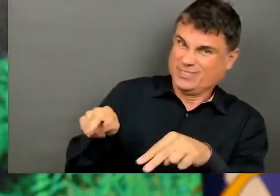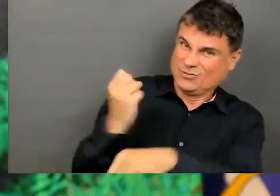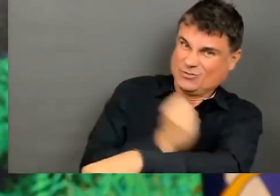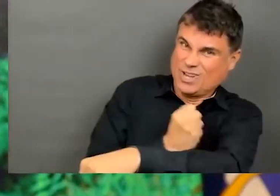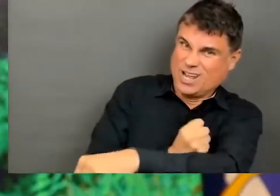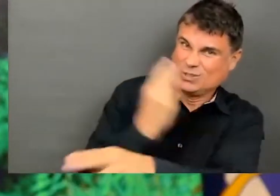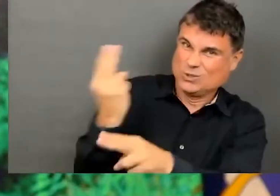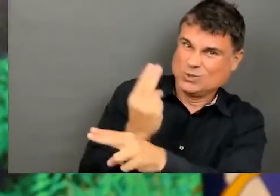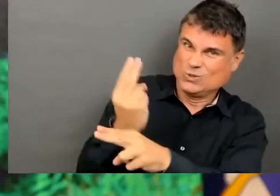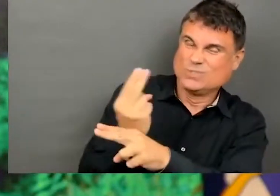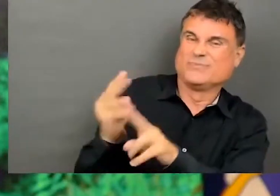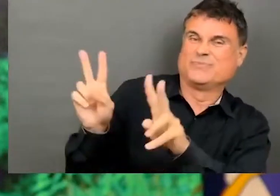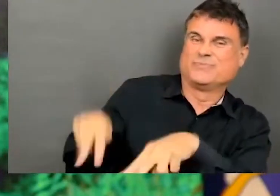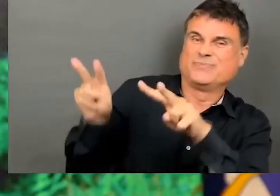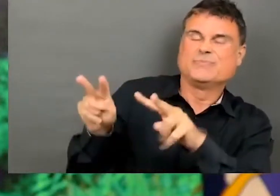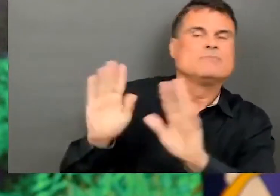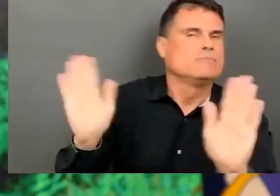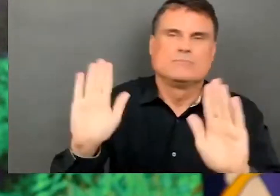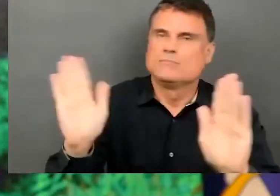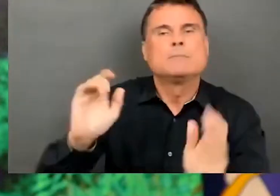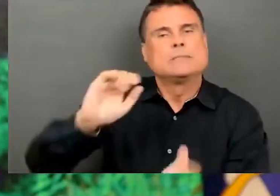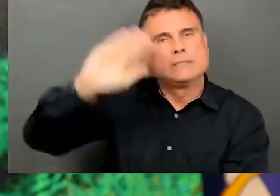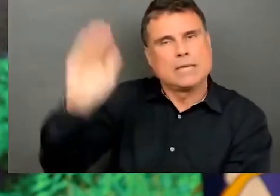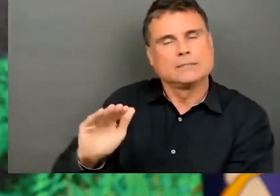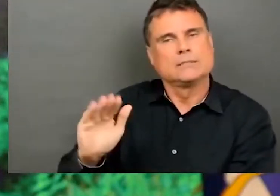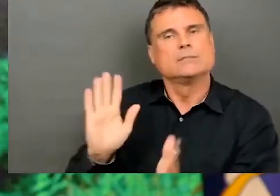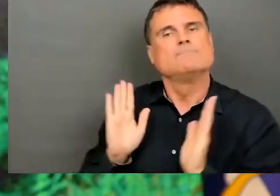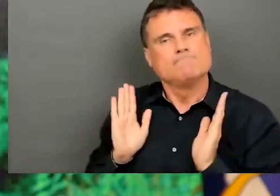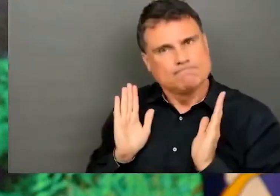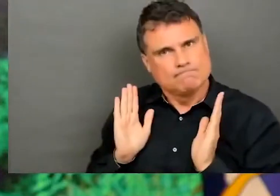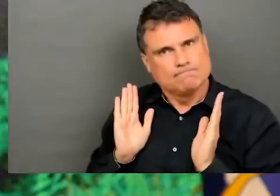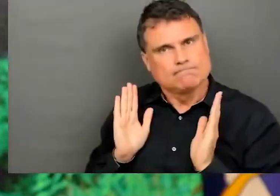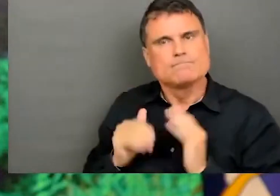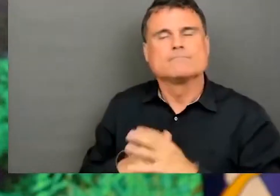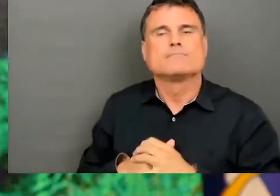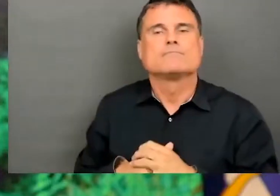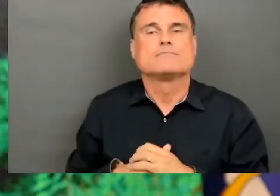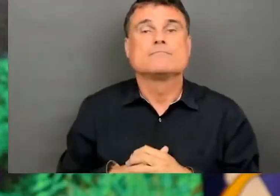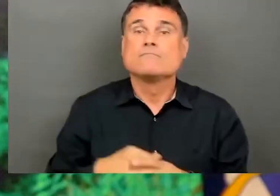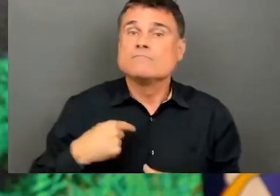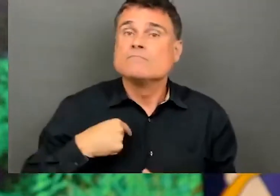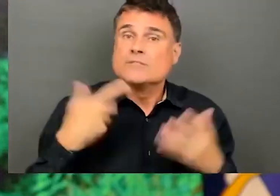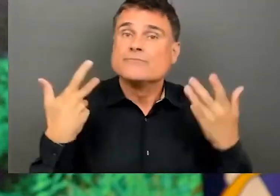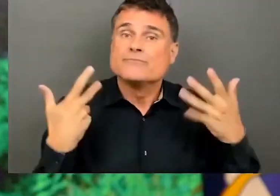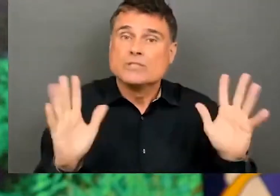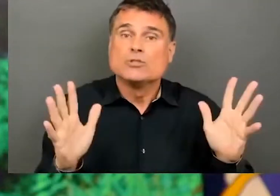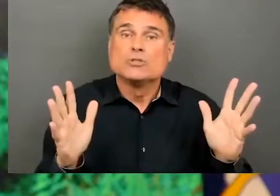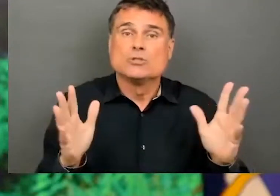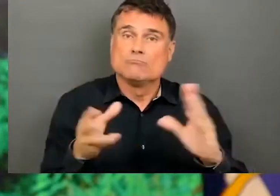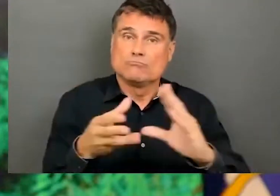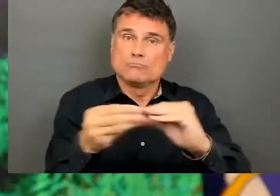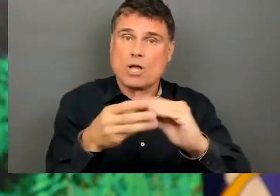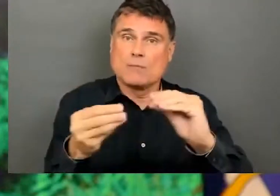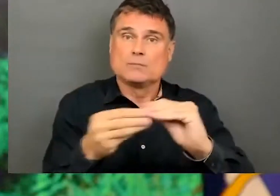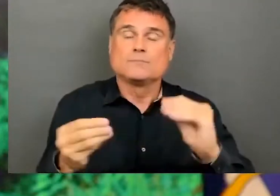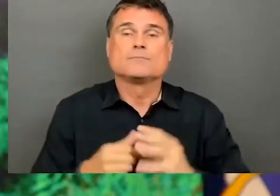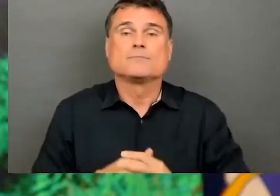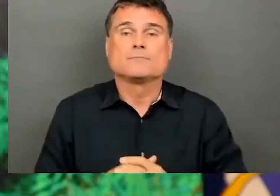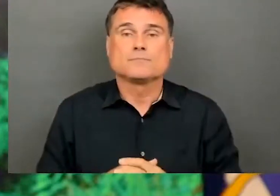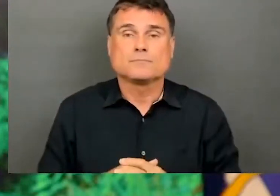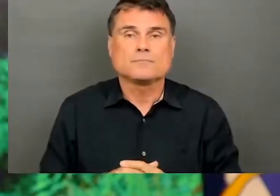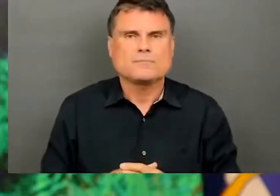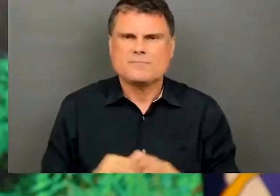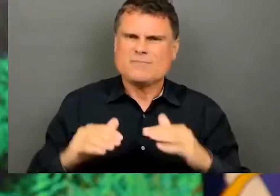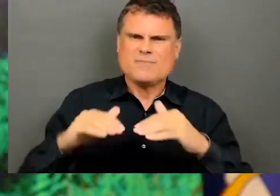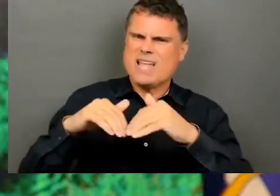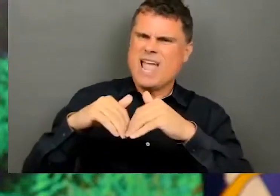years ago, I provided guidance on how we could do this together in British Columbia, ensuring that as we expand access